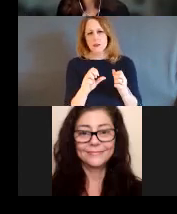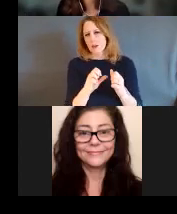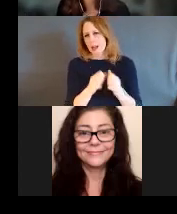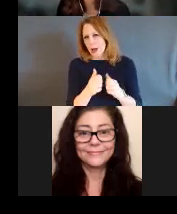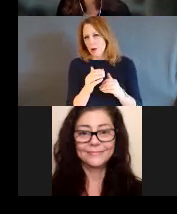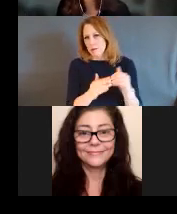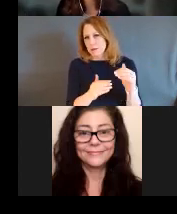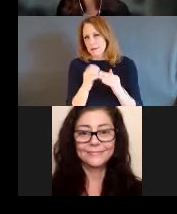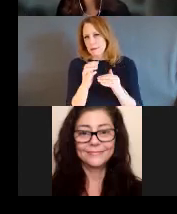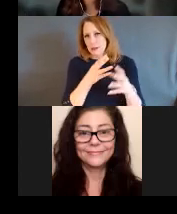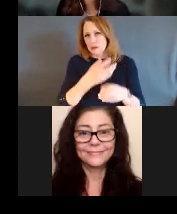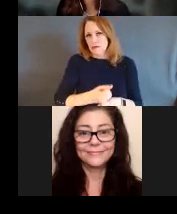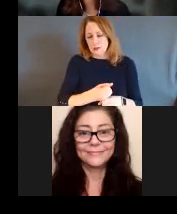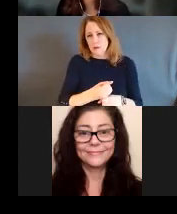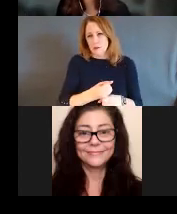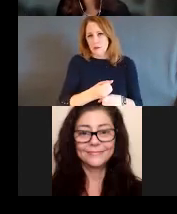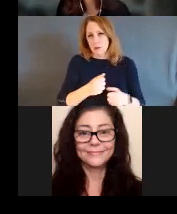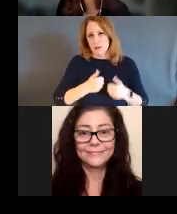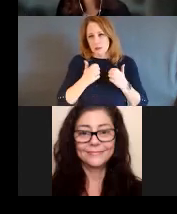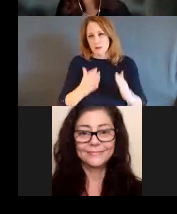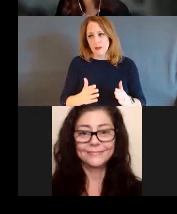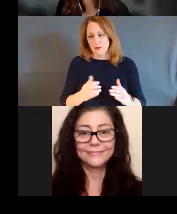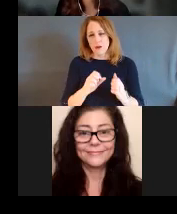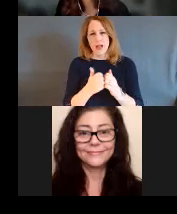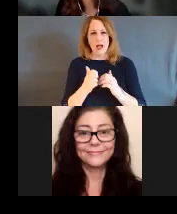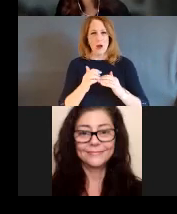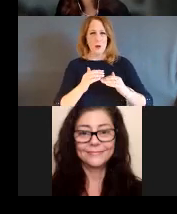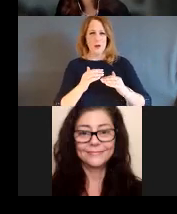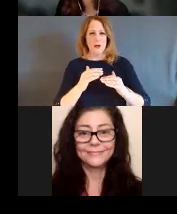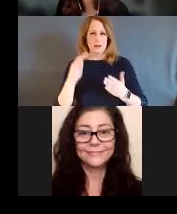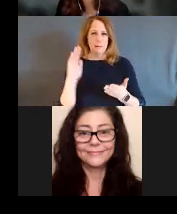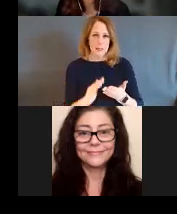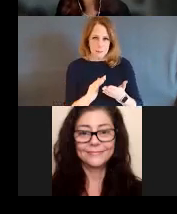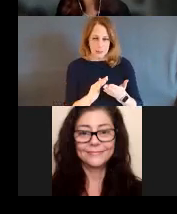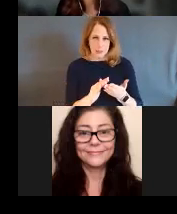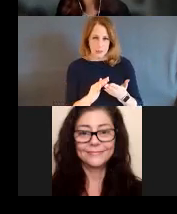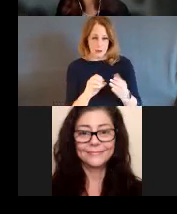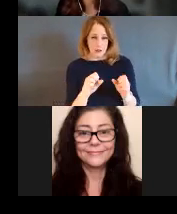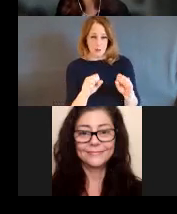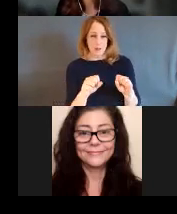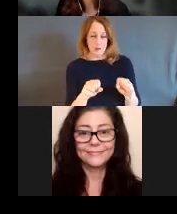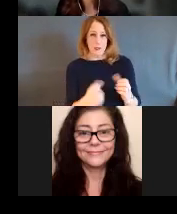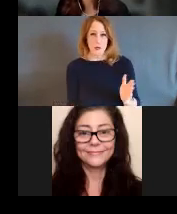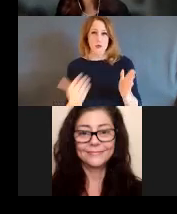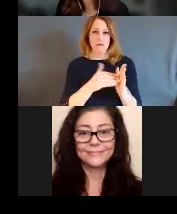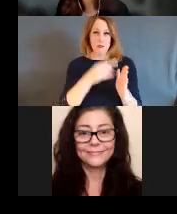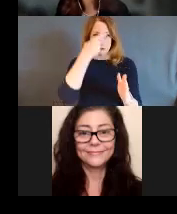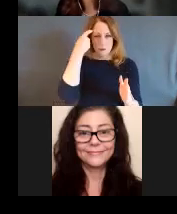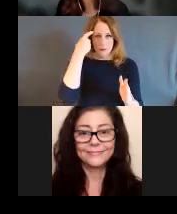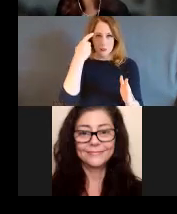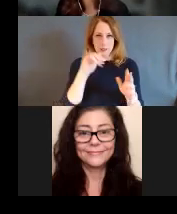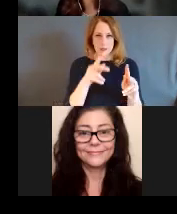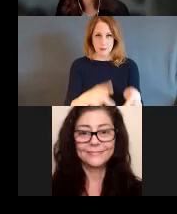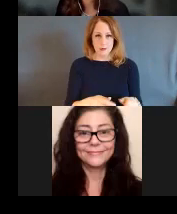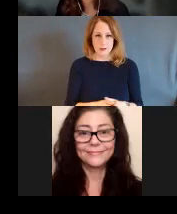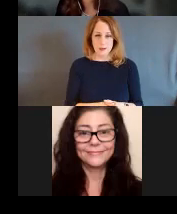survivor? How can you minimize the likelihood of re-traumatization? How can you provide accurate information